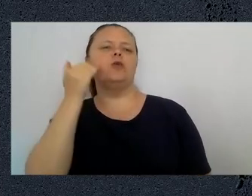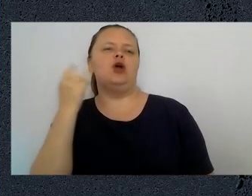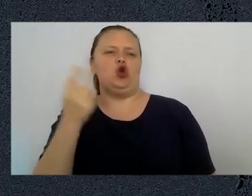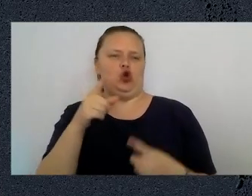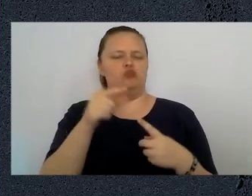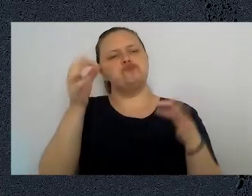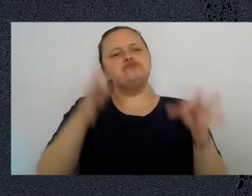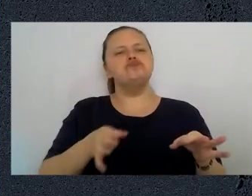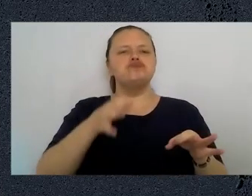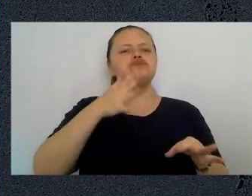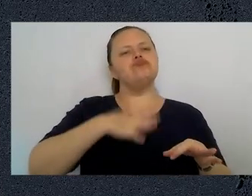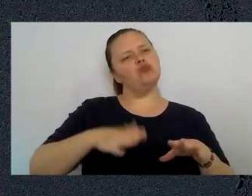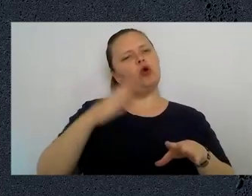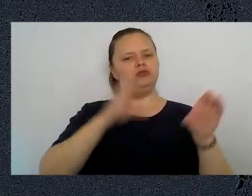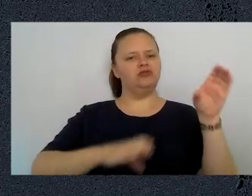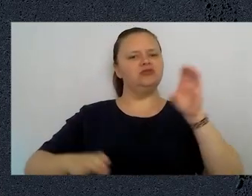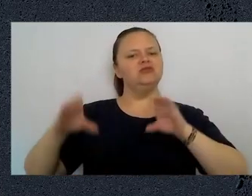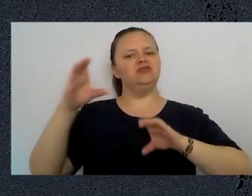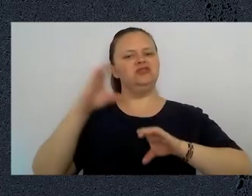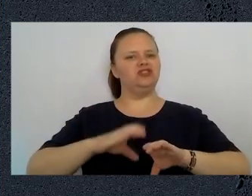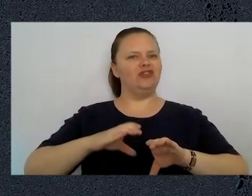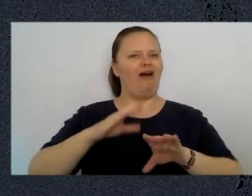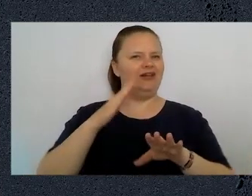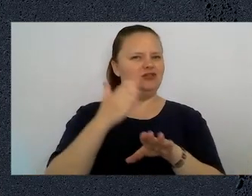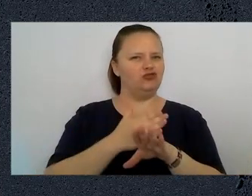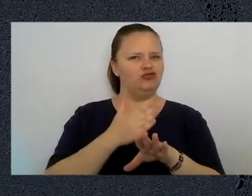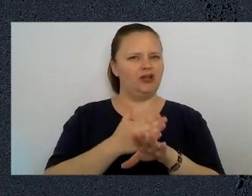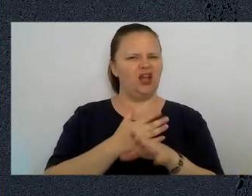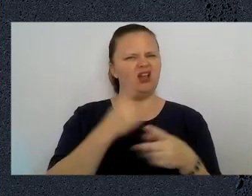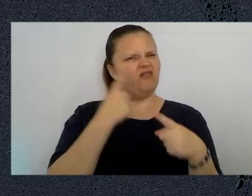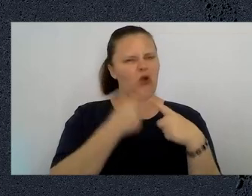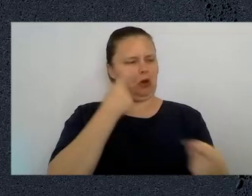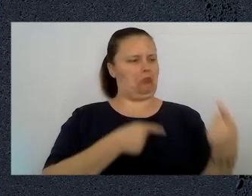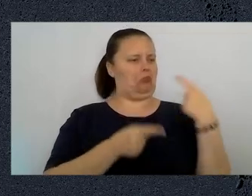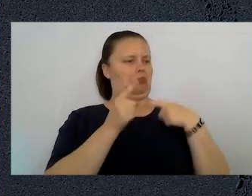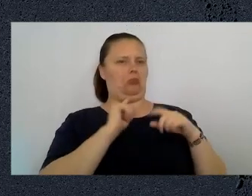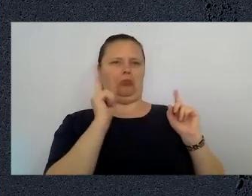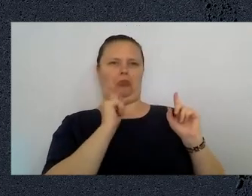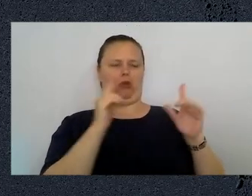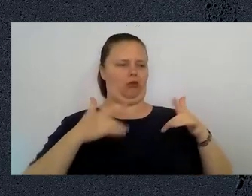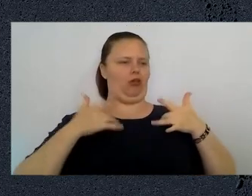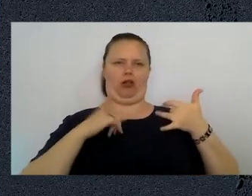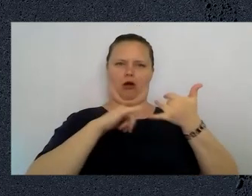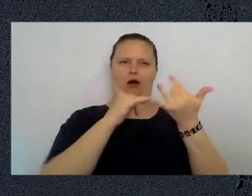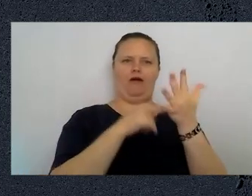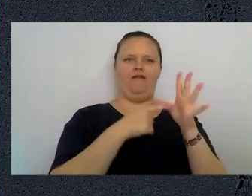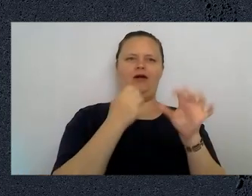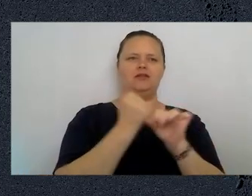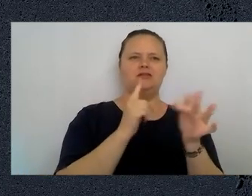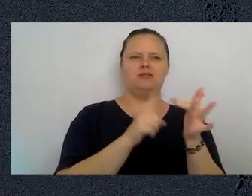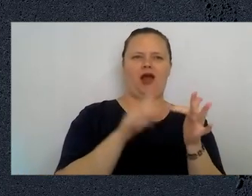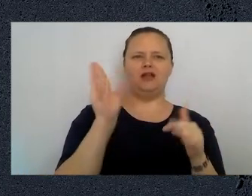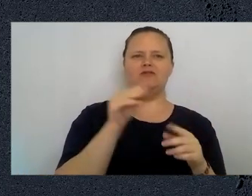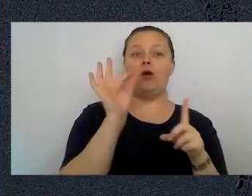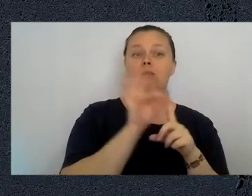careers. So paint a quick picture of us from, say, a life stage picture from primary school. You know,